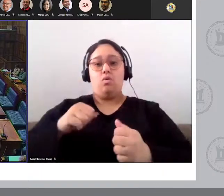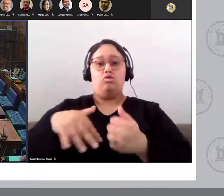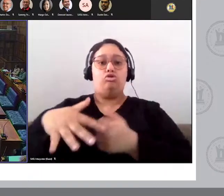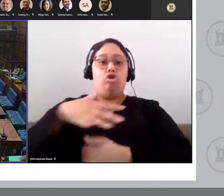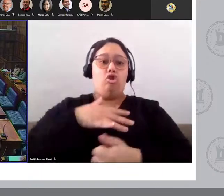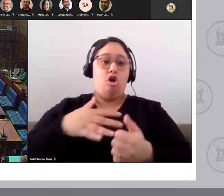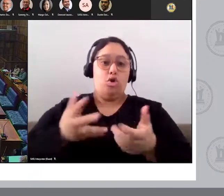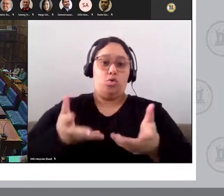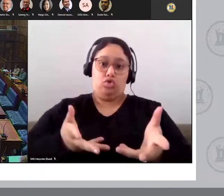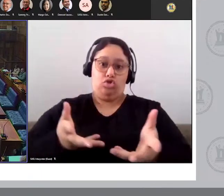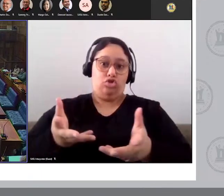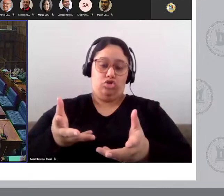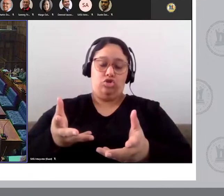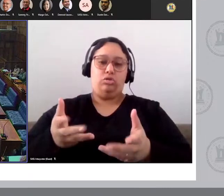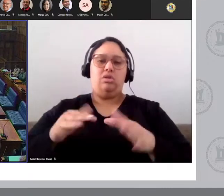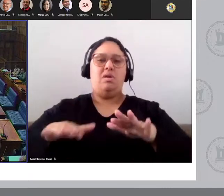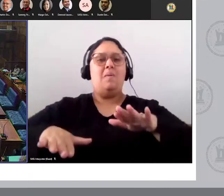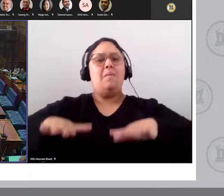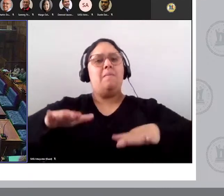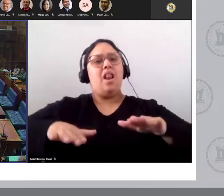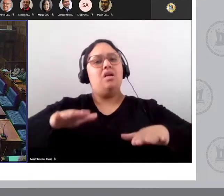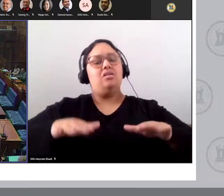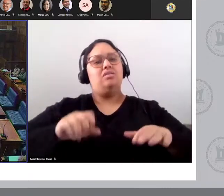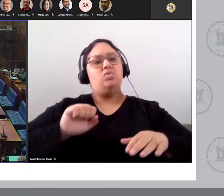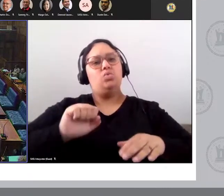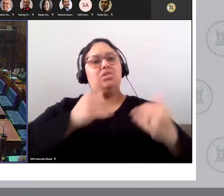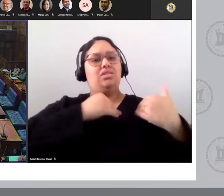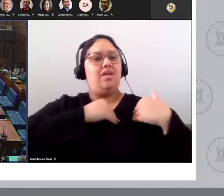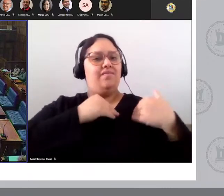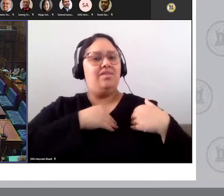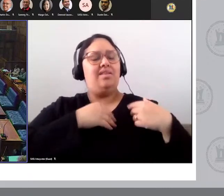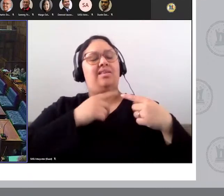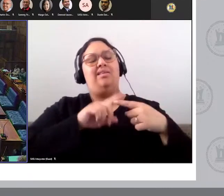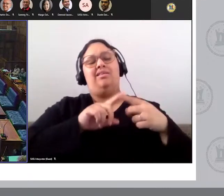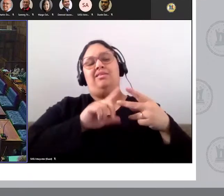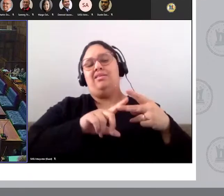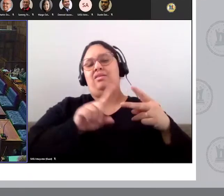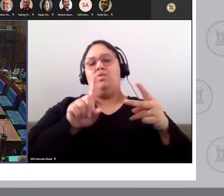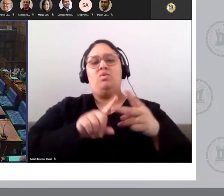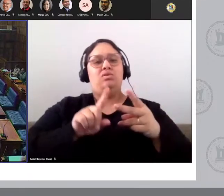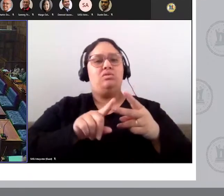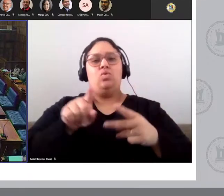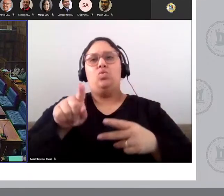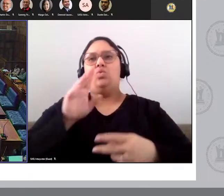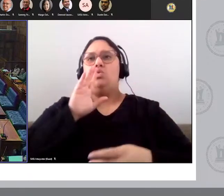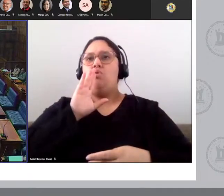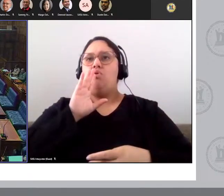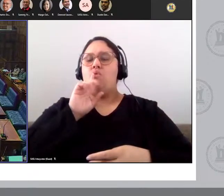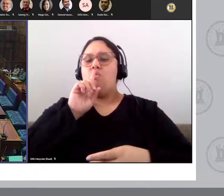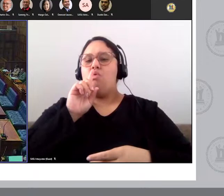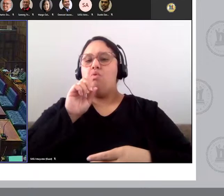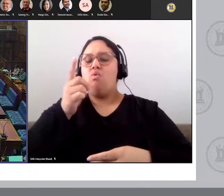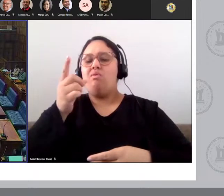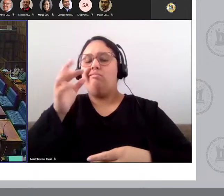that, to balance the safety and also what you call the